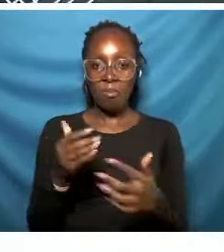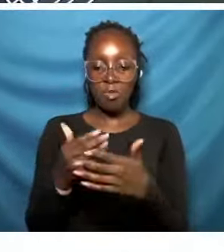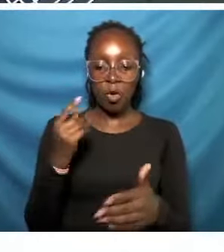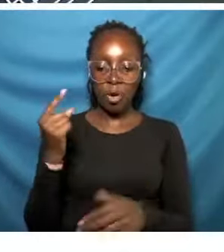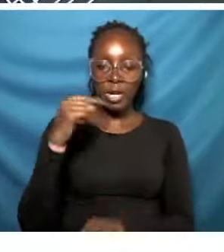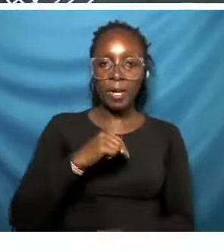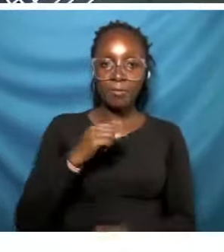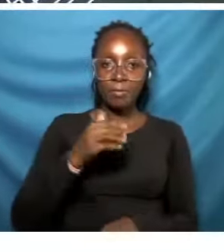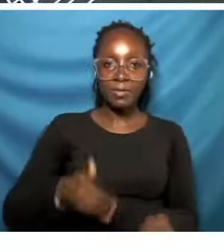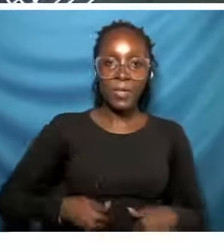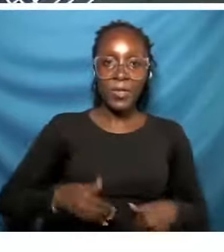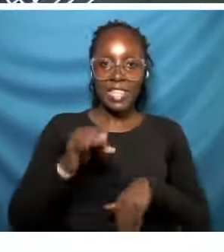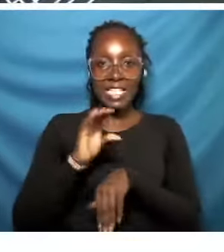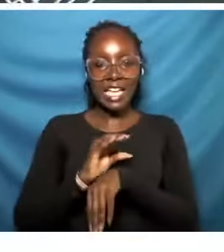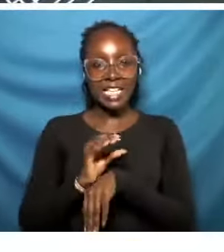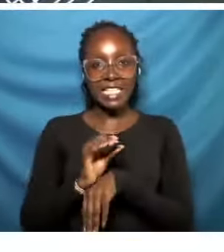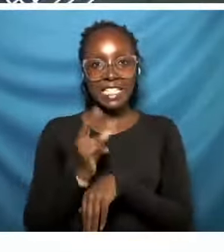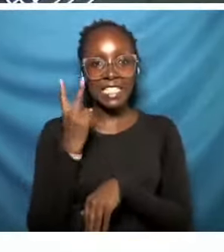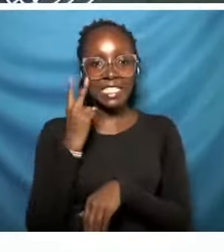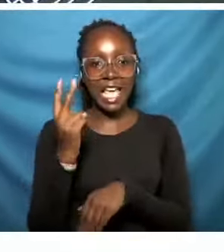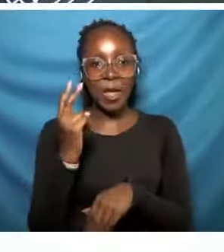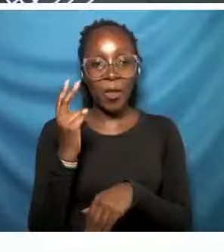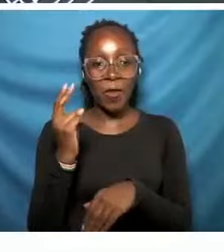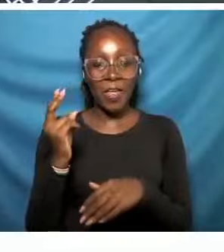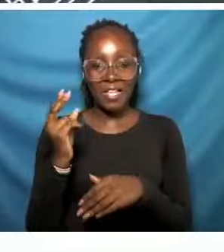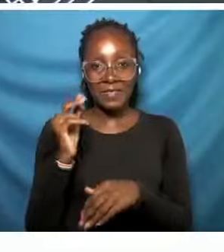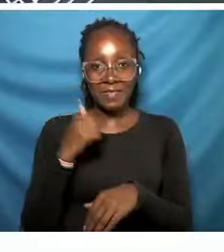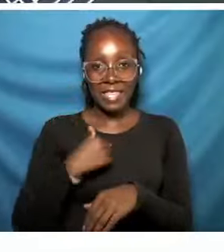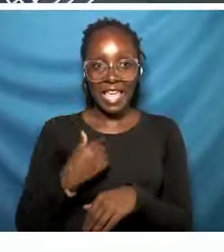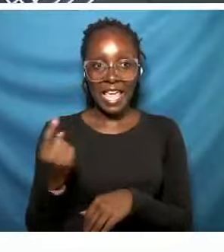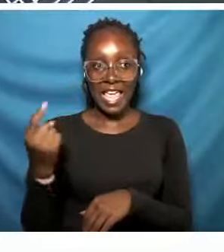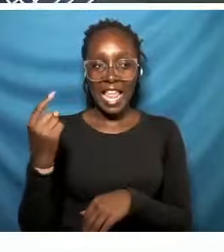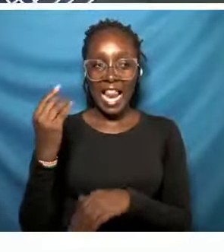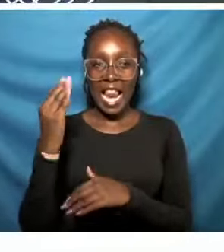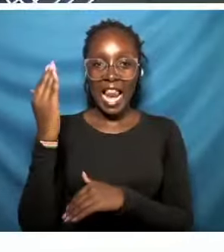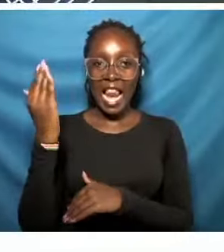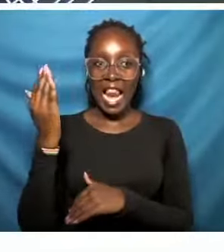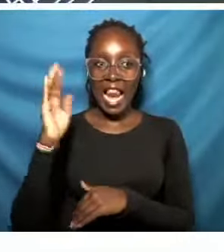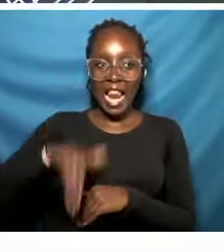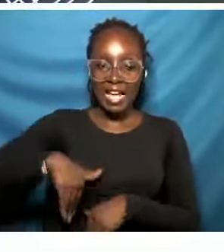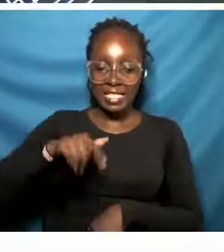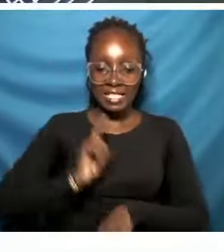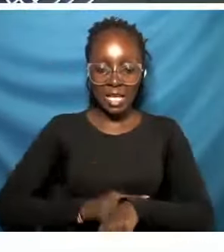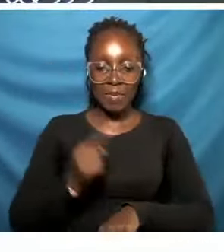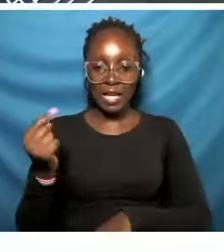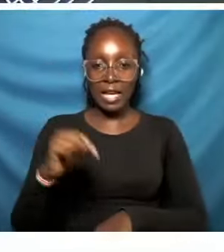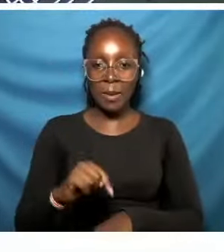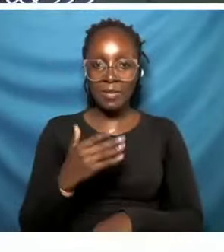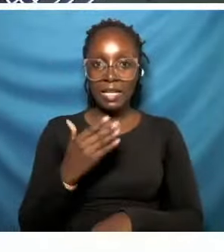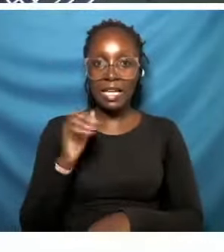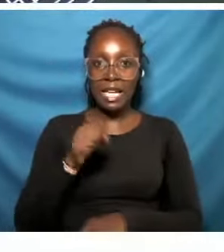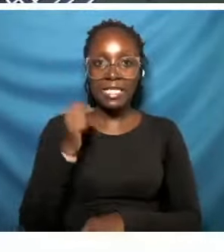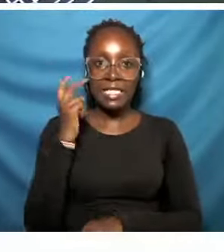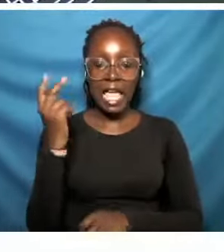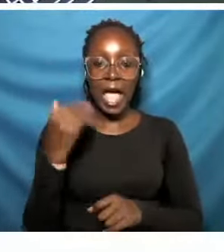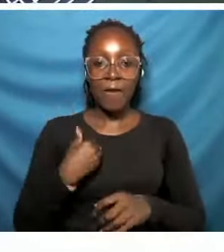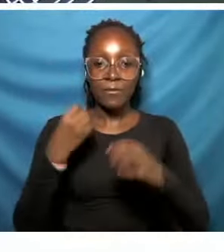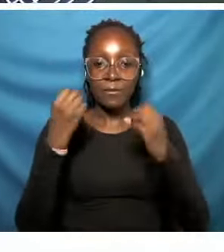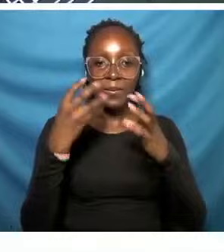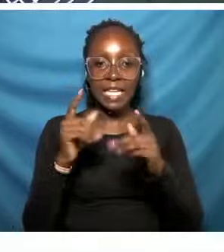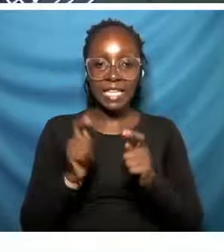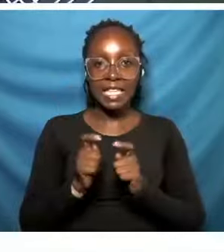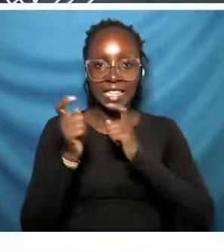that since I was last here, a lot of gifts have sprouted and they're